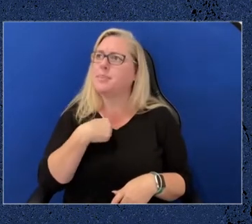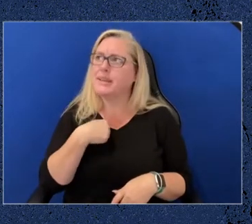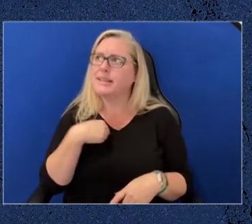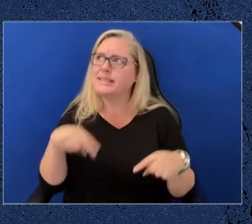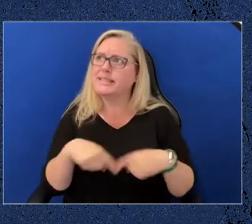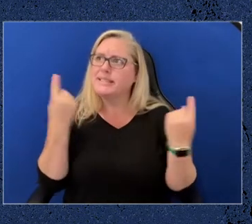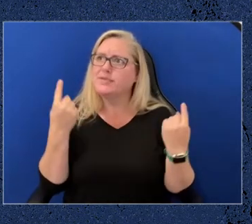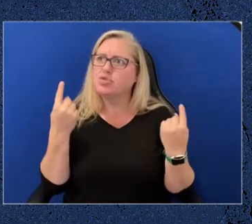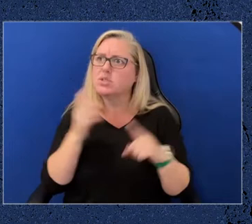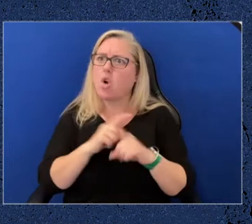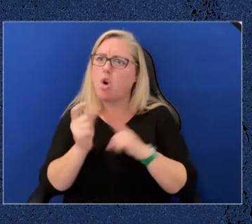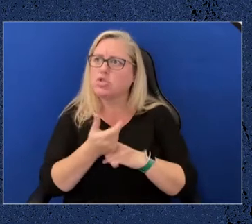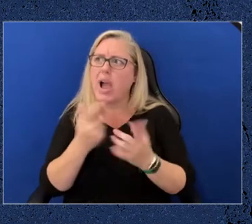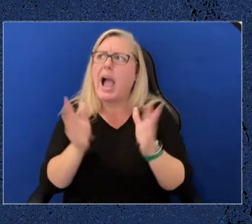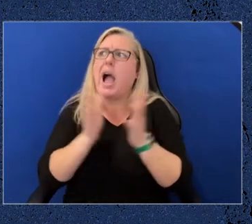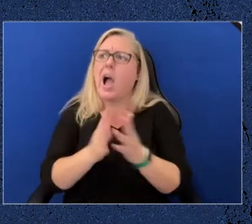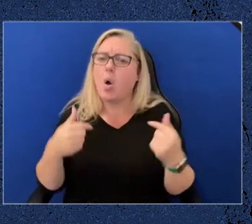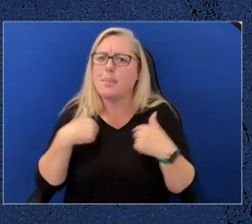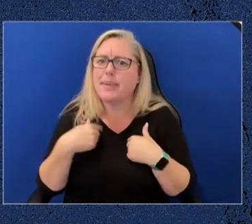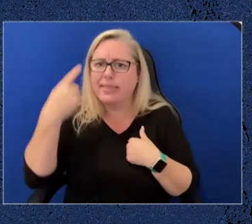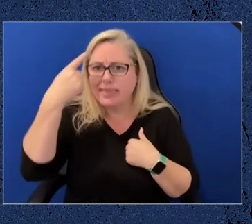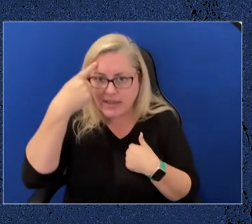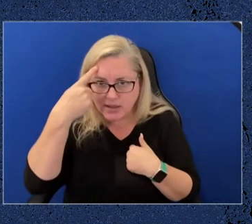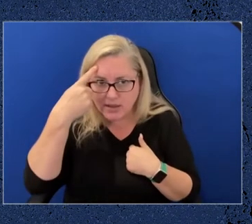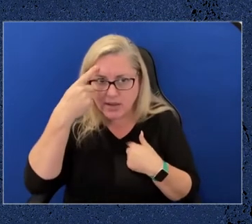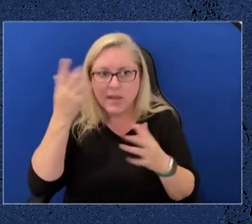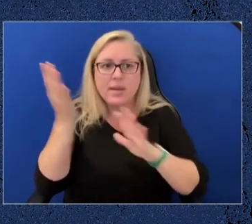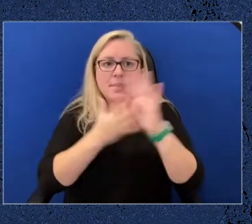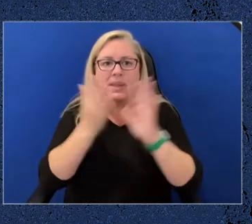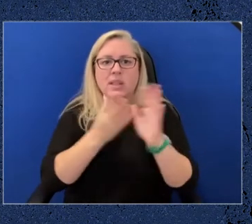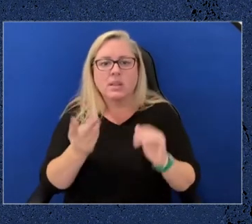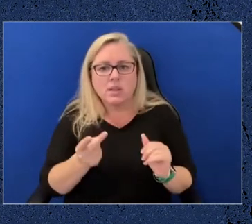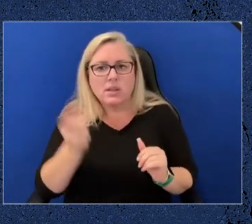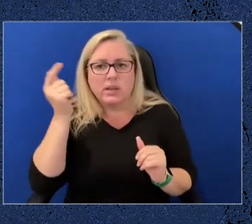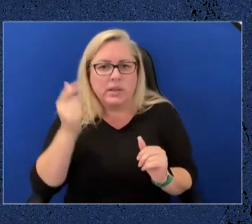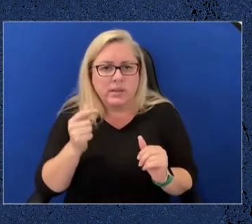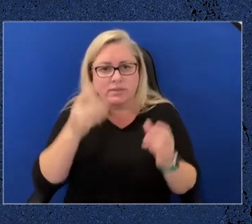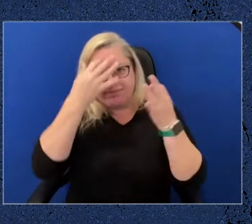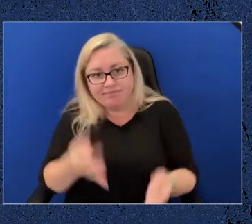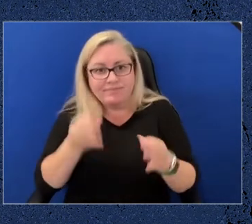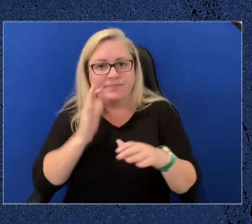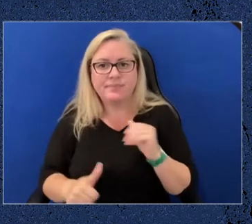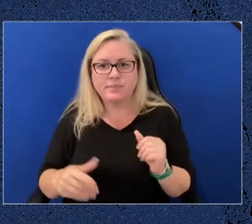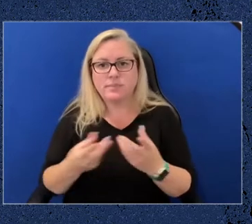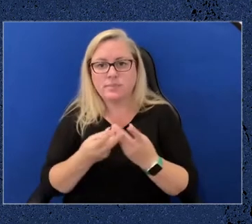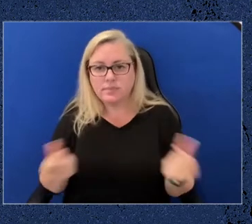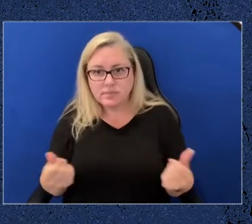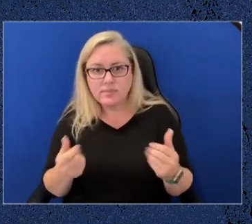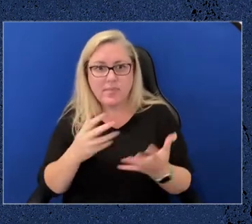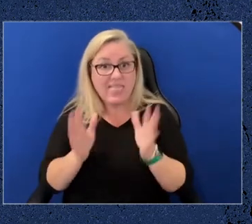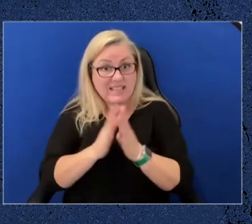this differently? What does that then mean about my quick decisions about the reasons for something or the purpose? And that way we can get the